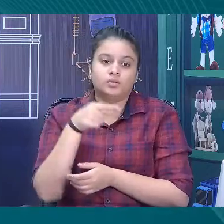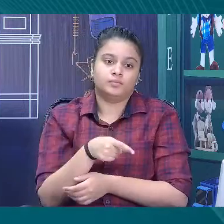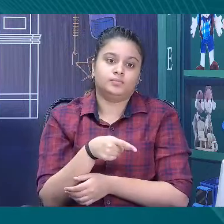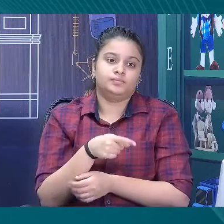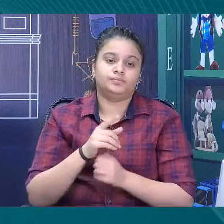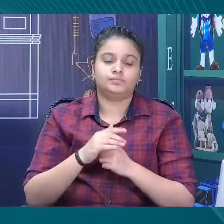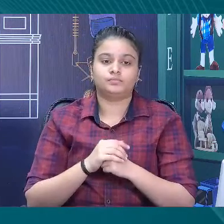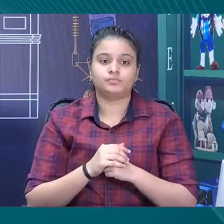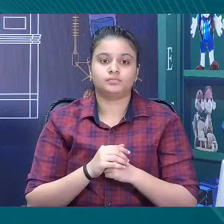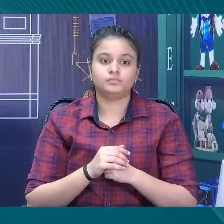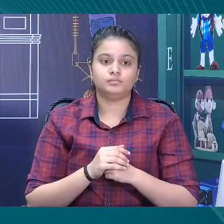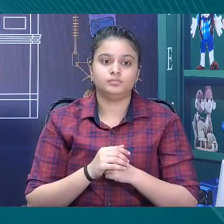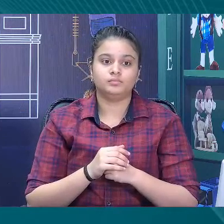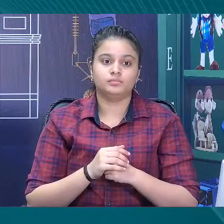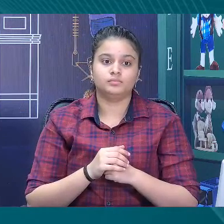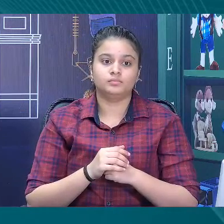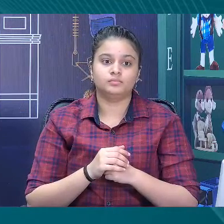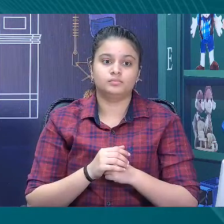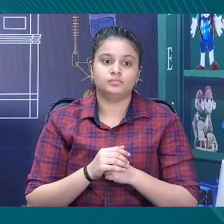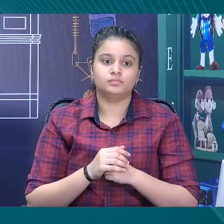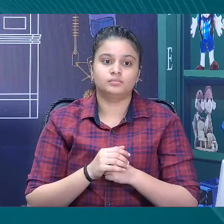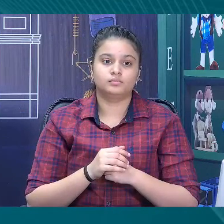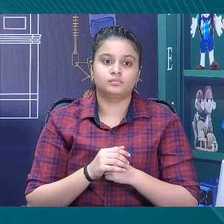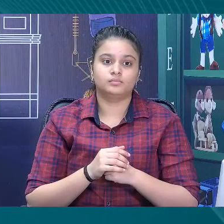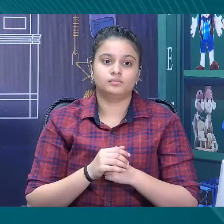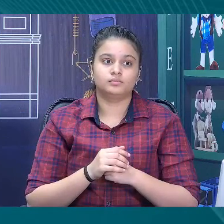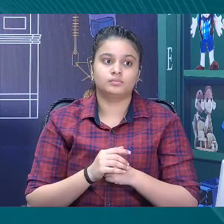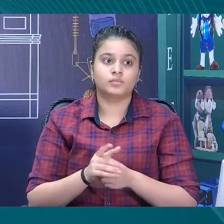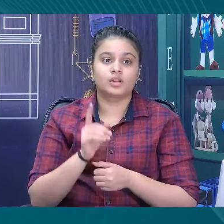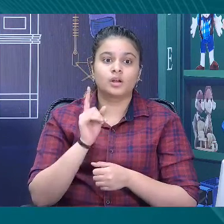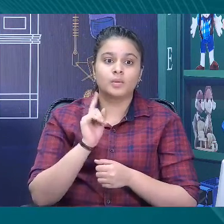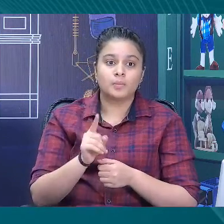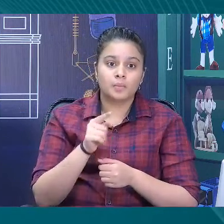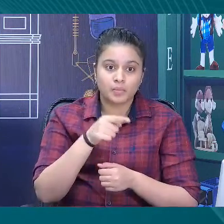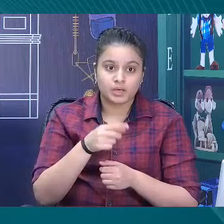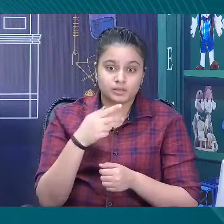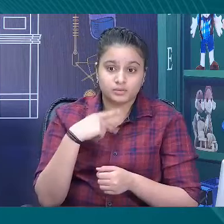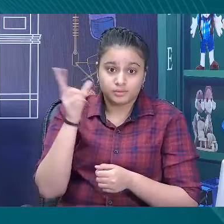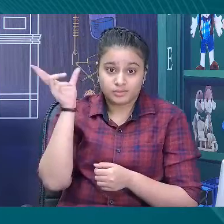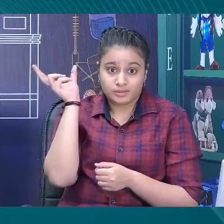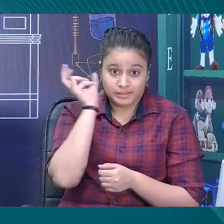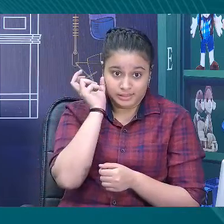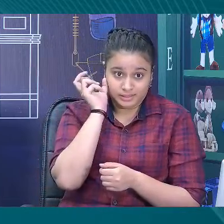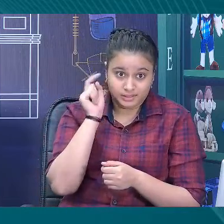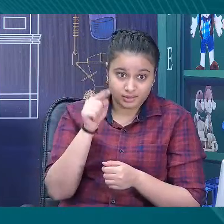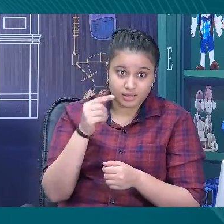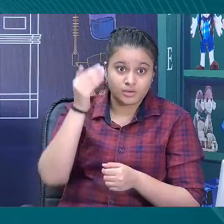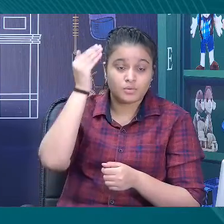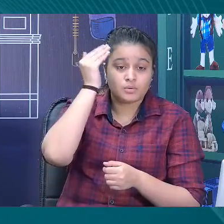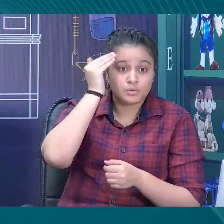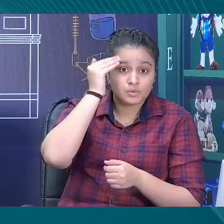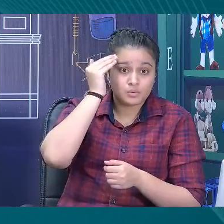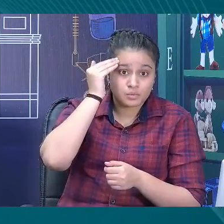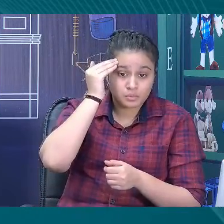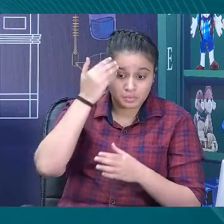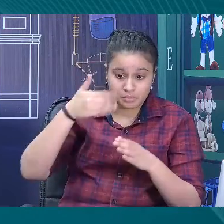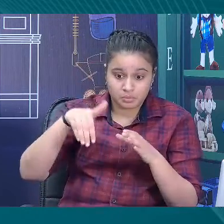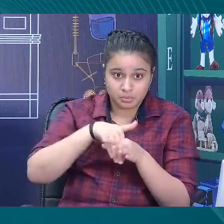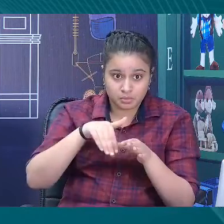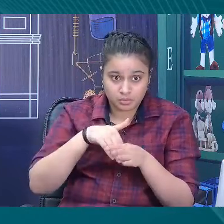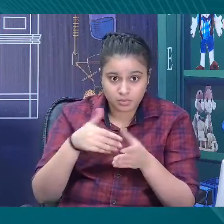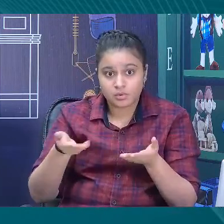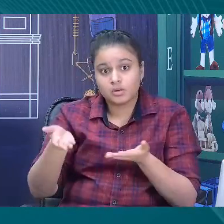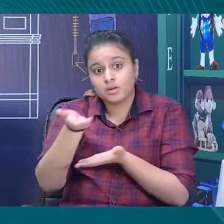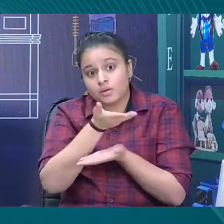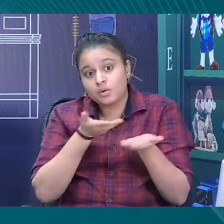Okay. Whereas for the rest of the, but she has to be able to listen to and know the content of the whole thing, which she